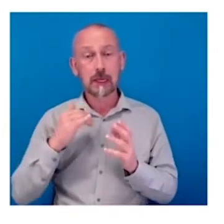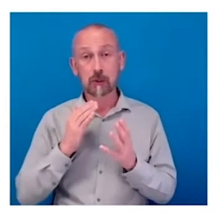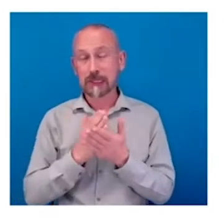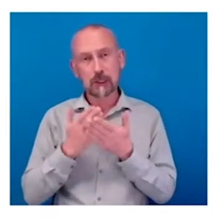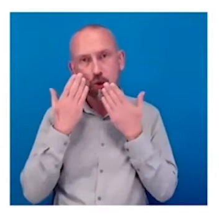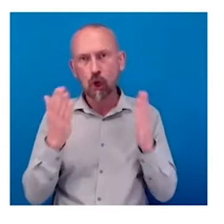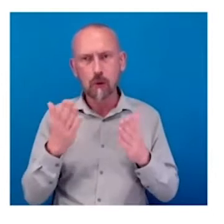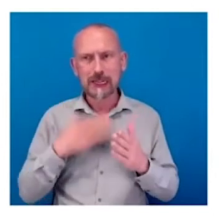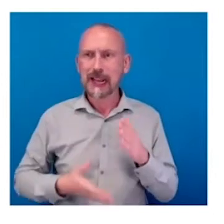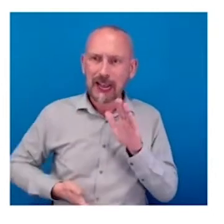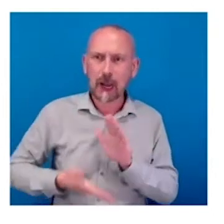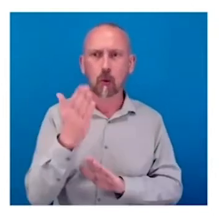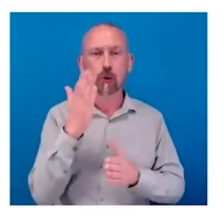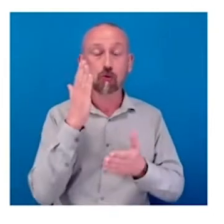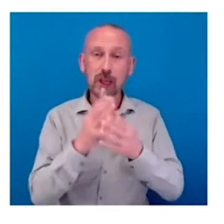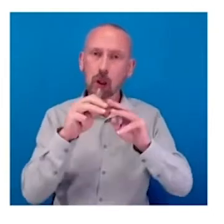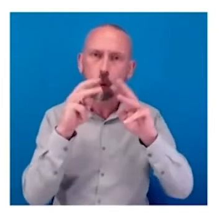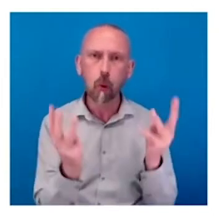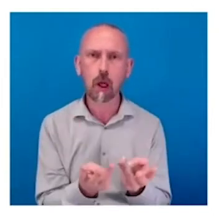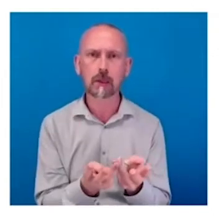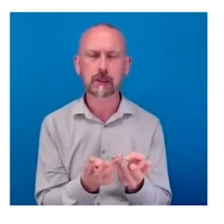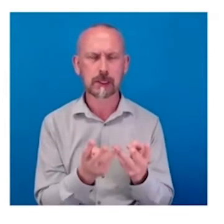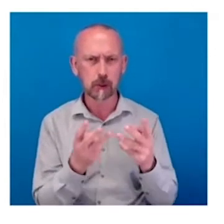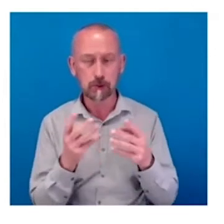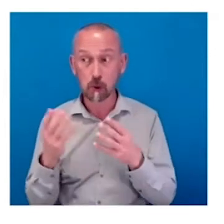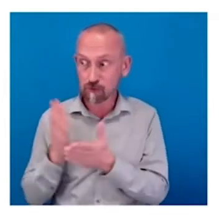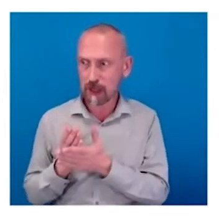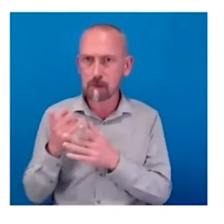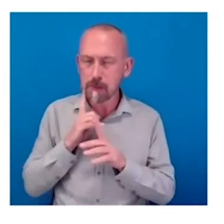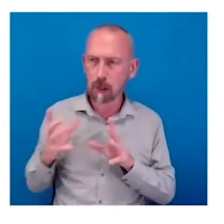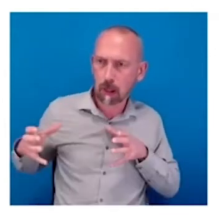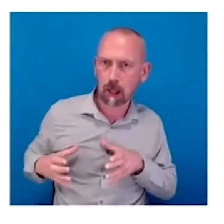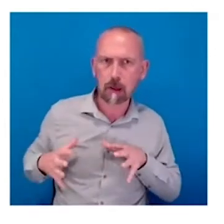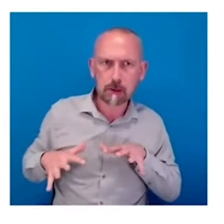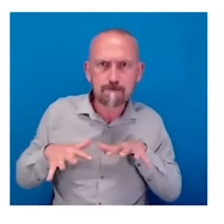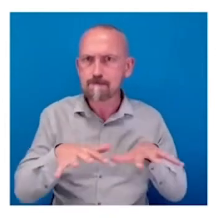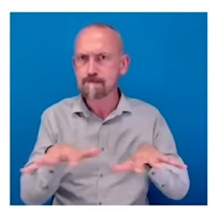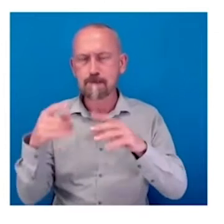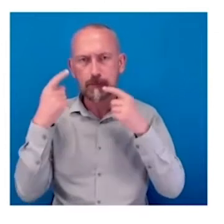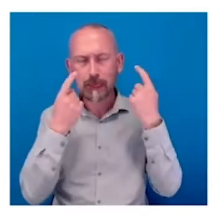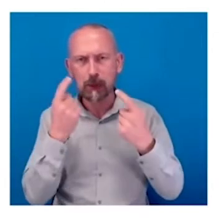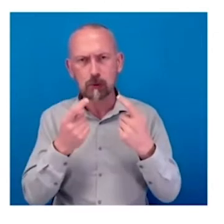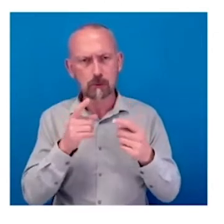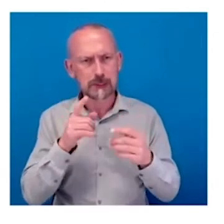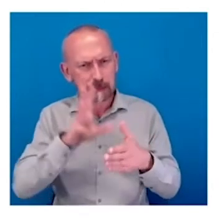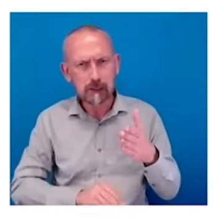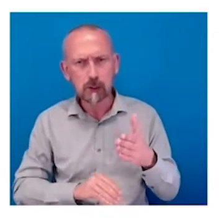real people and seeking to understand, right at the very point of the experience, exactly what's going on. And through